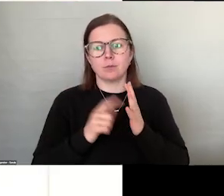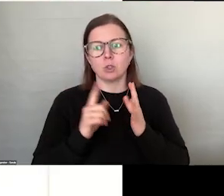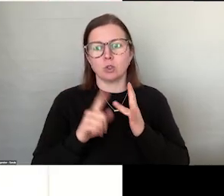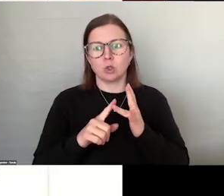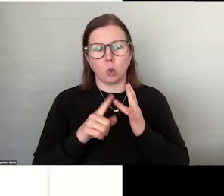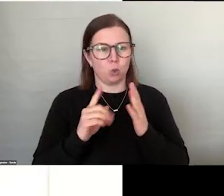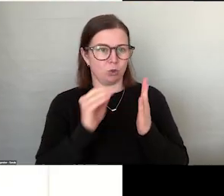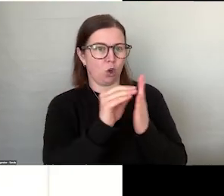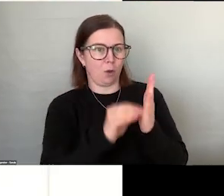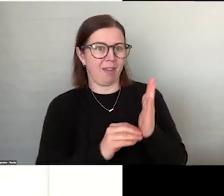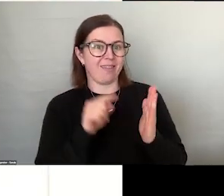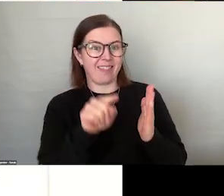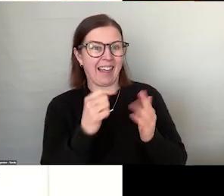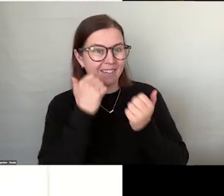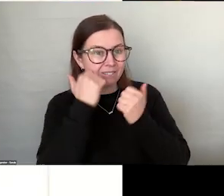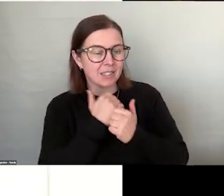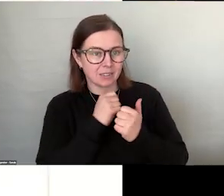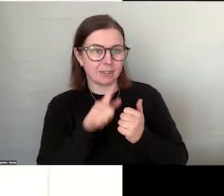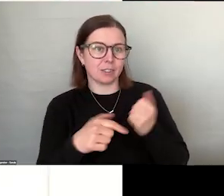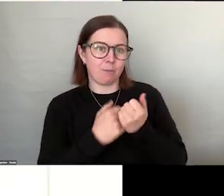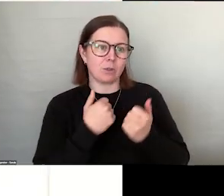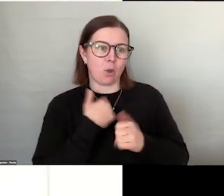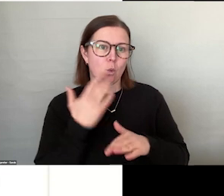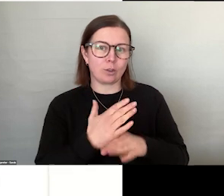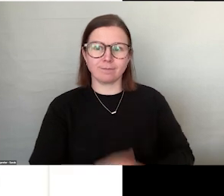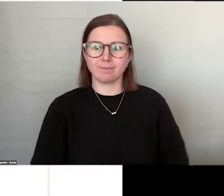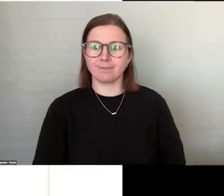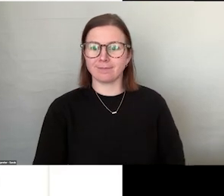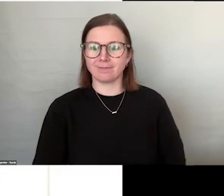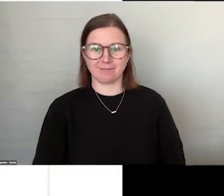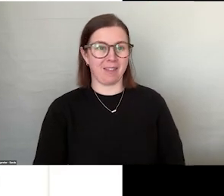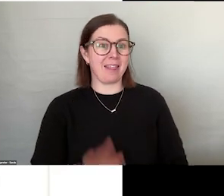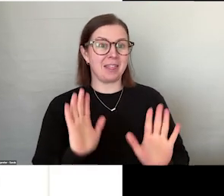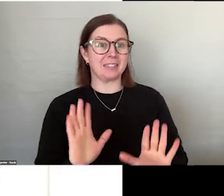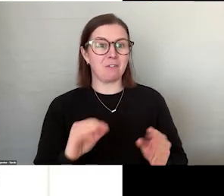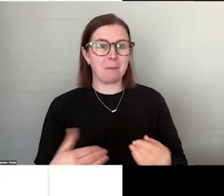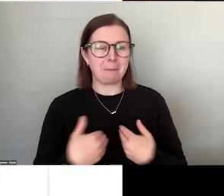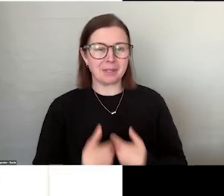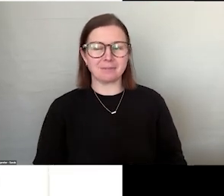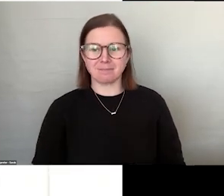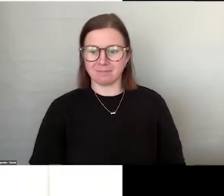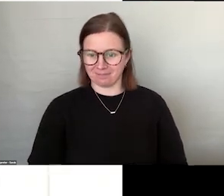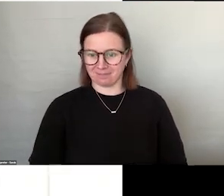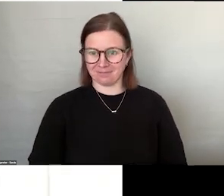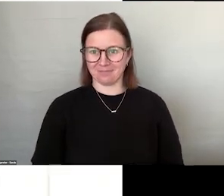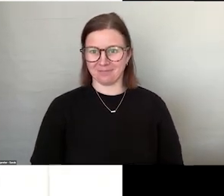to document the evidence that supports this work. So that's it from me.